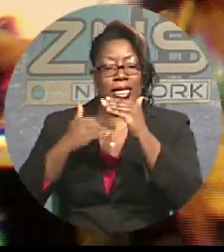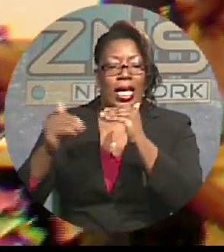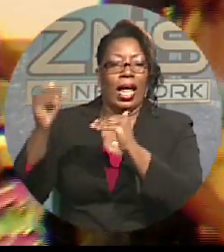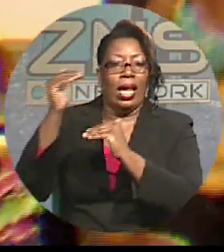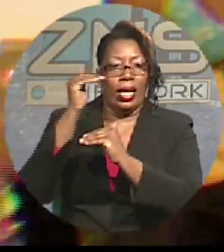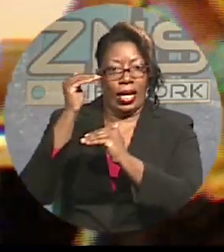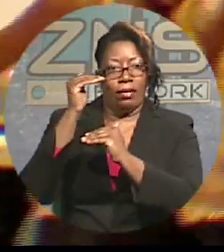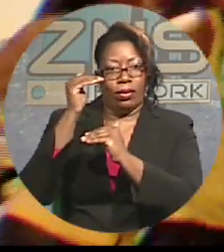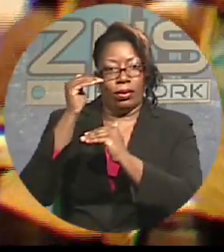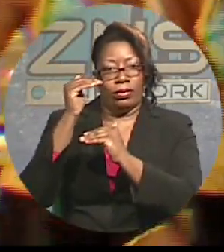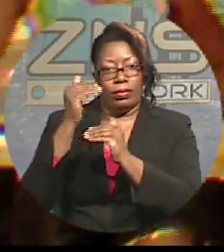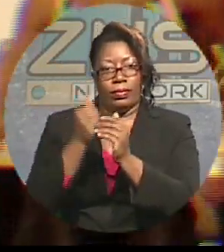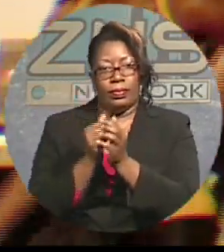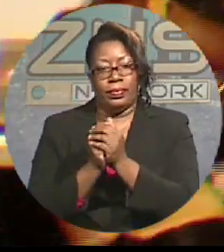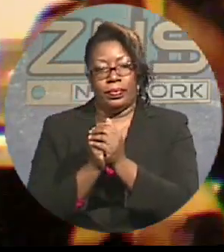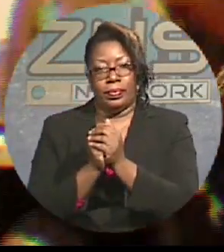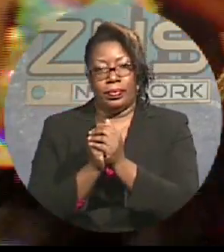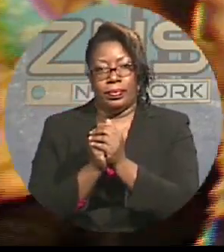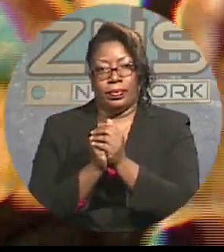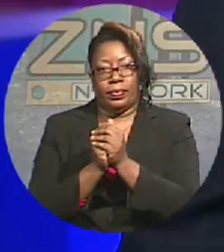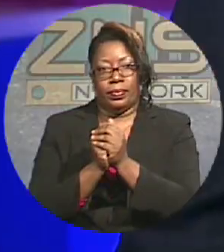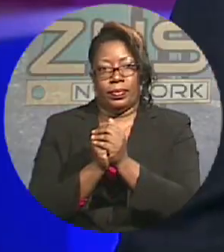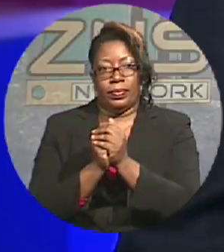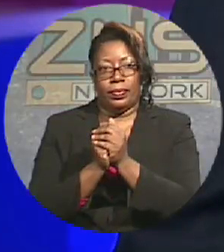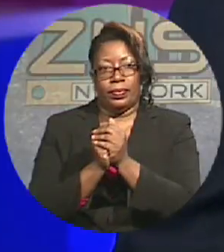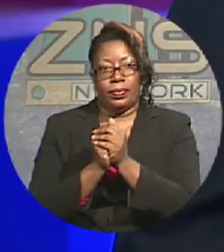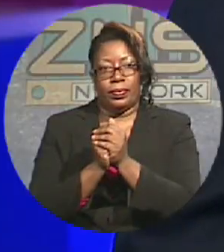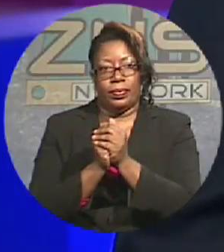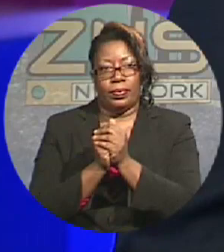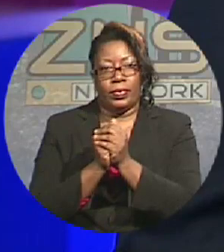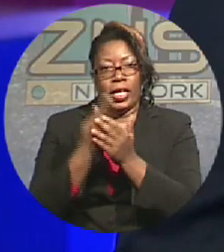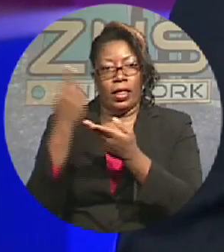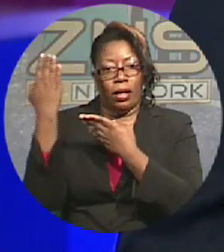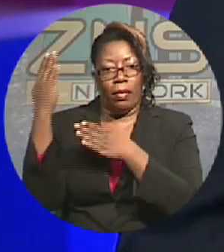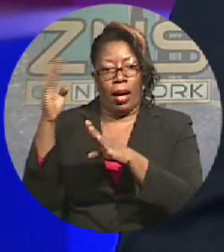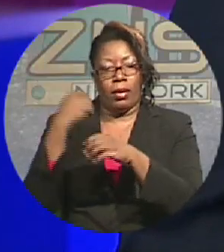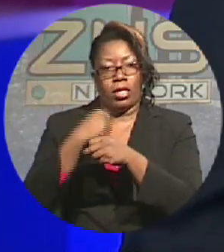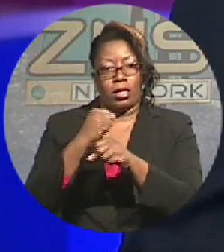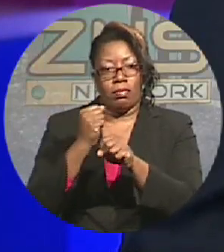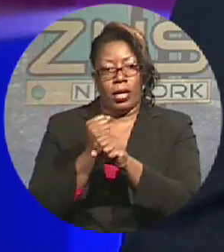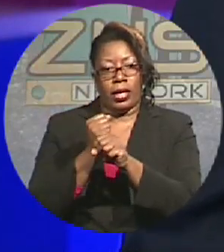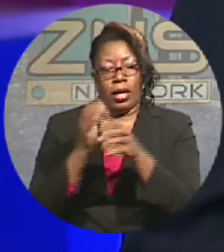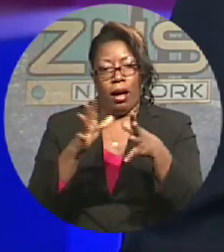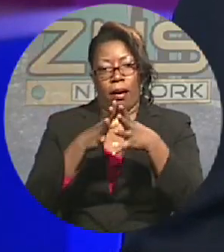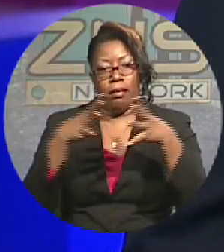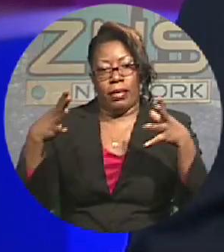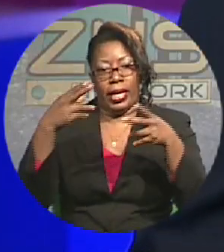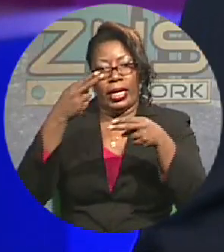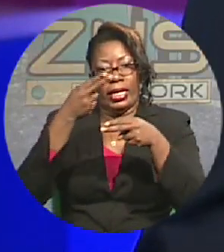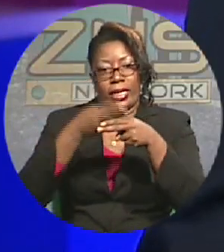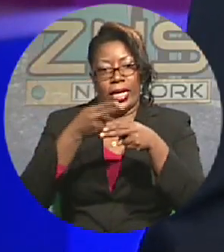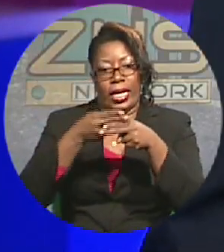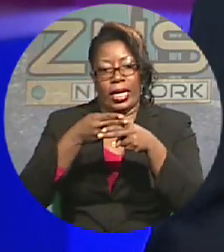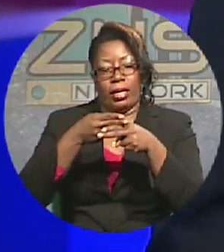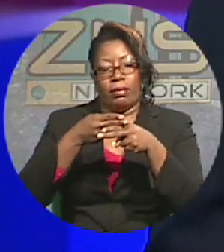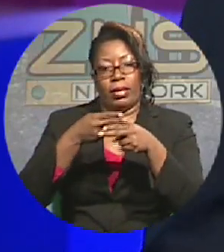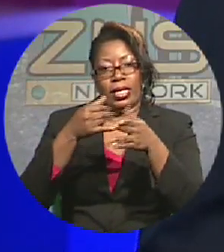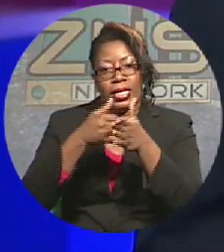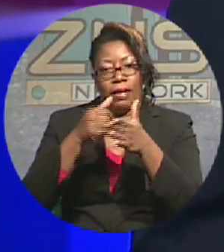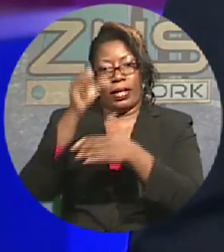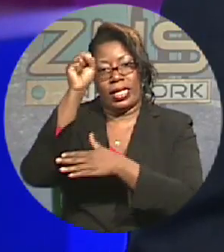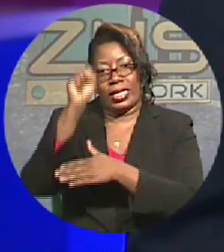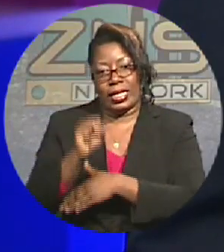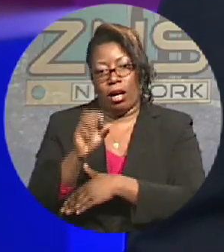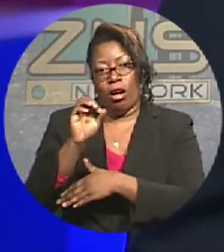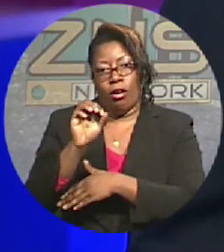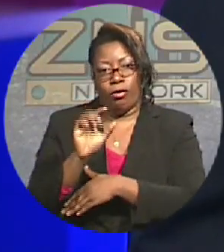Clint Watson, ZNS Network News. The Bahamas making a big name for itself in South Florida. Yesterday,